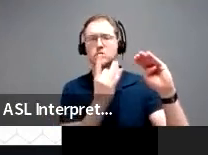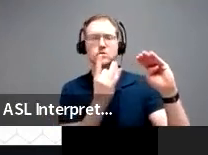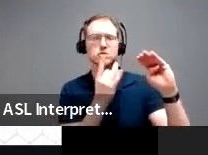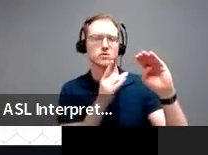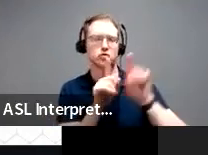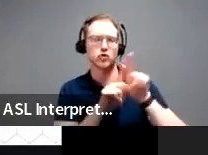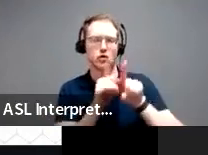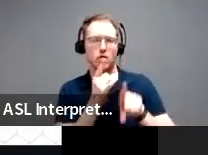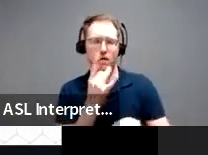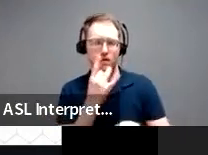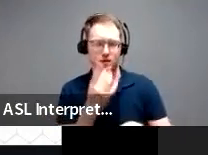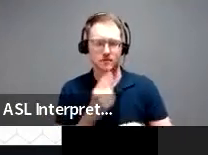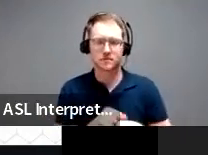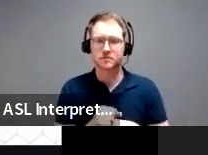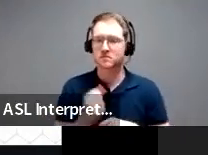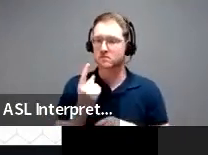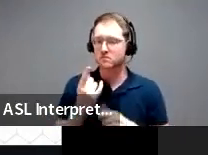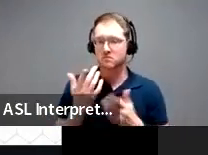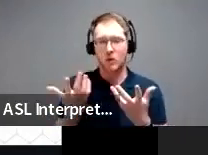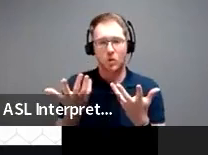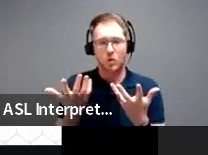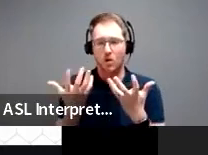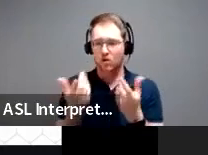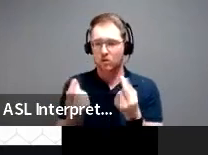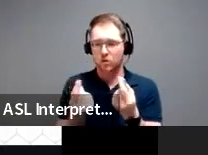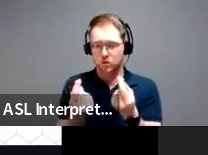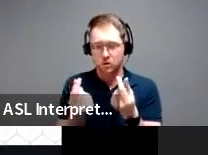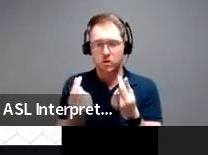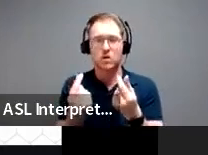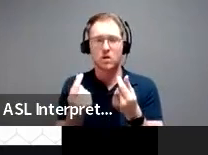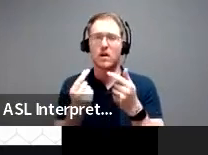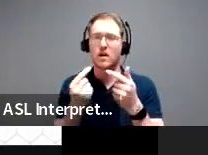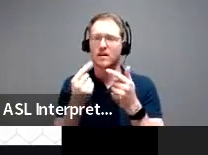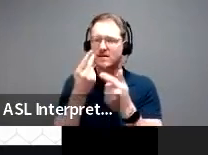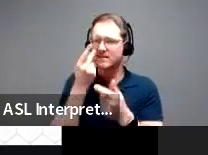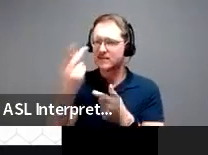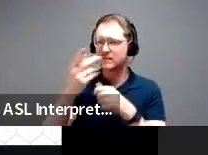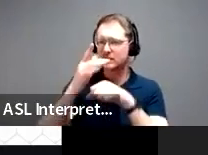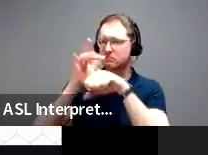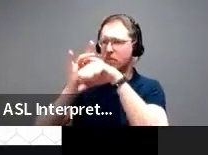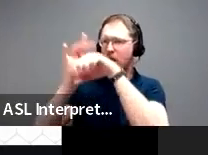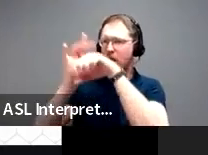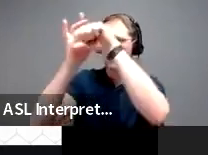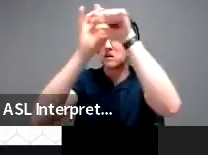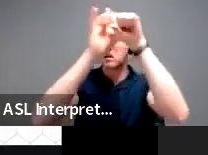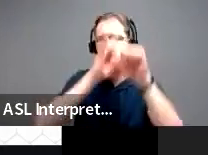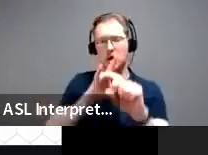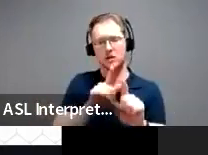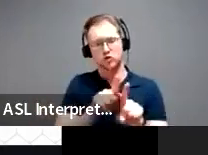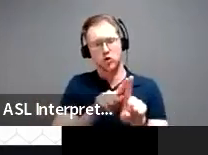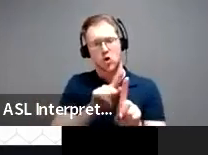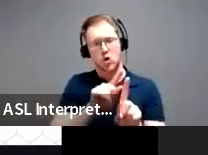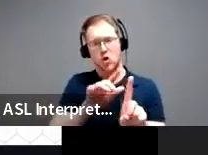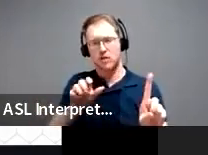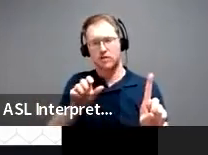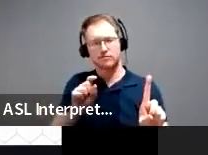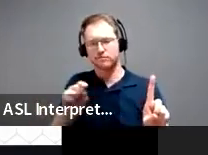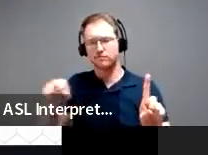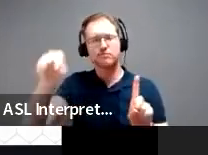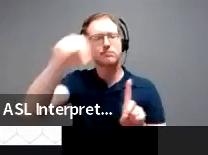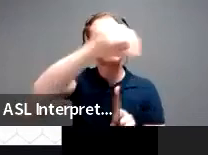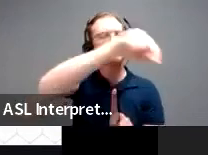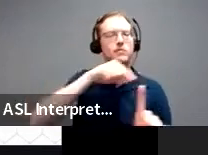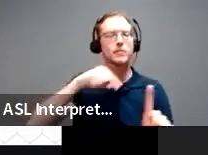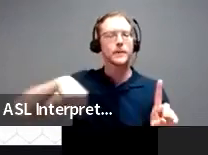the things that we want to do with the James Webb is to see planets around nearby stars and try to understand whether